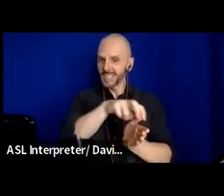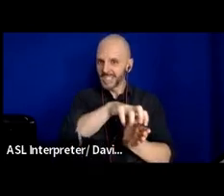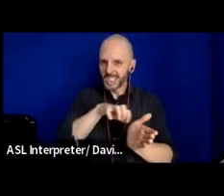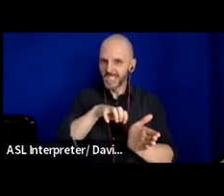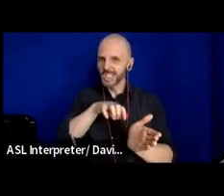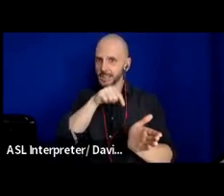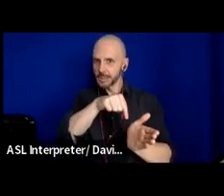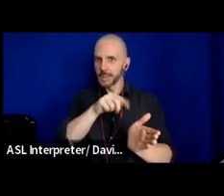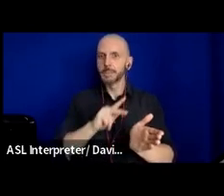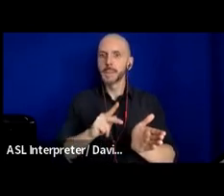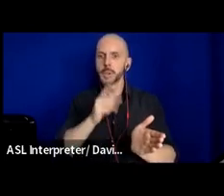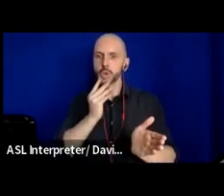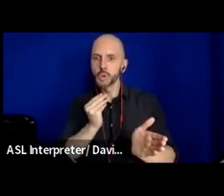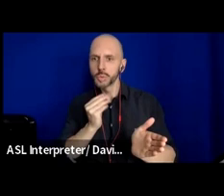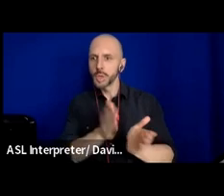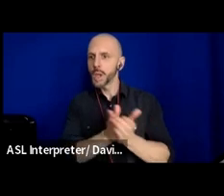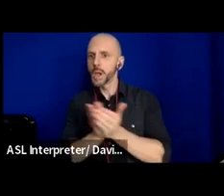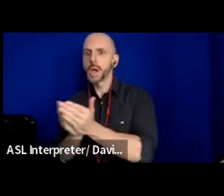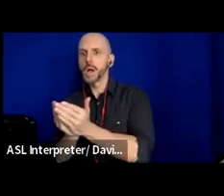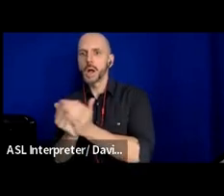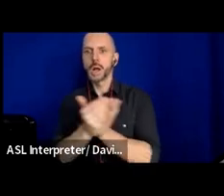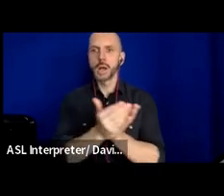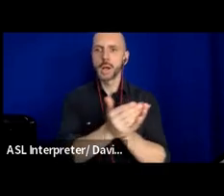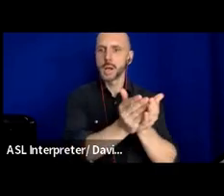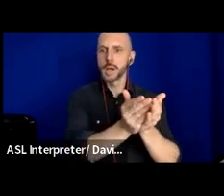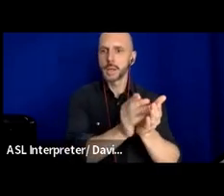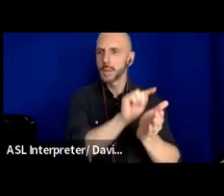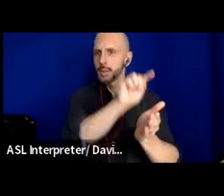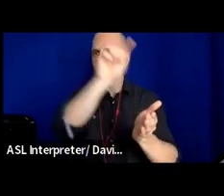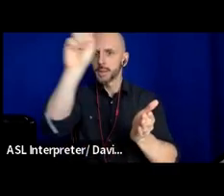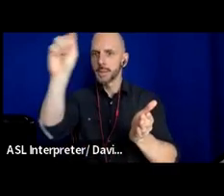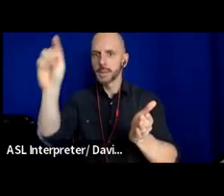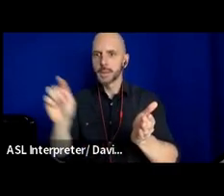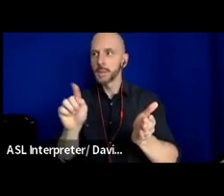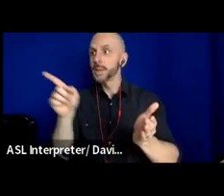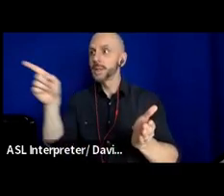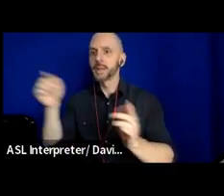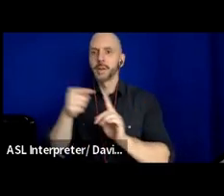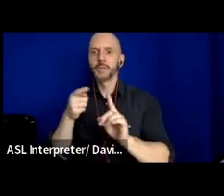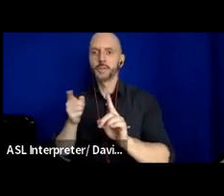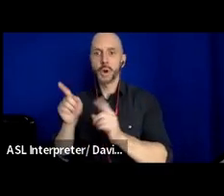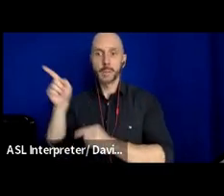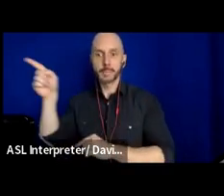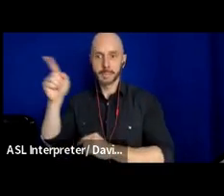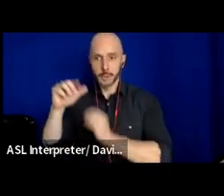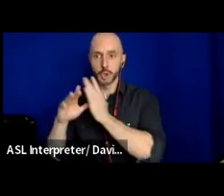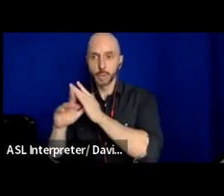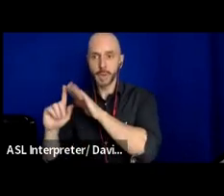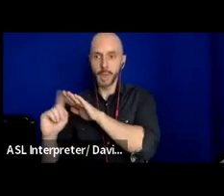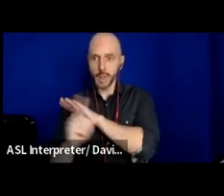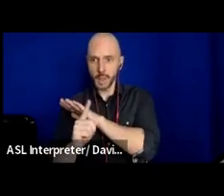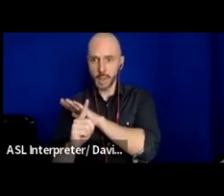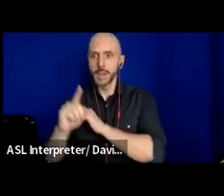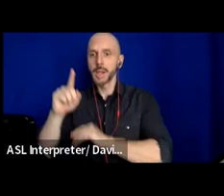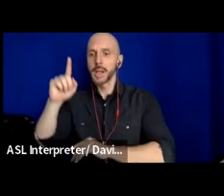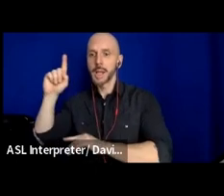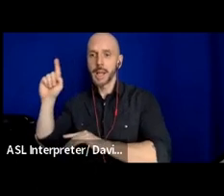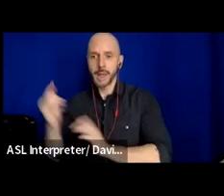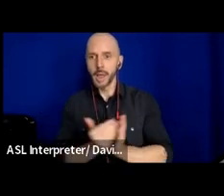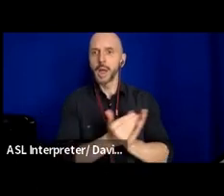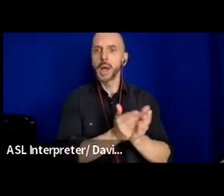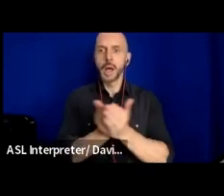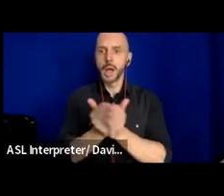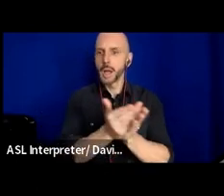would allow them. And so they ended up actually having to go back to Germany, where many of them died in concentration camps. Just to say with you